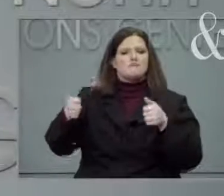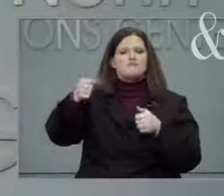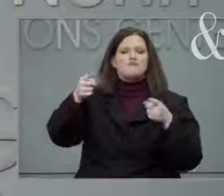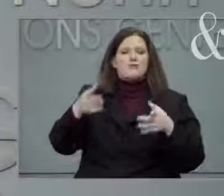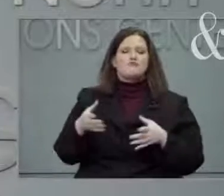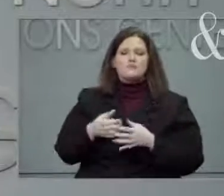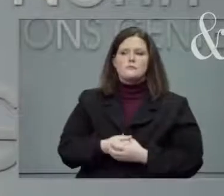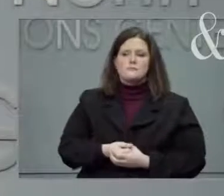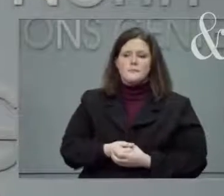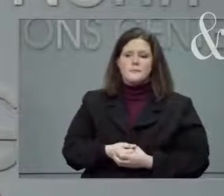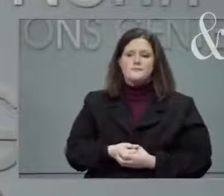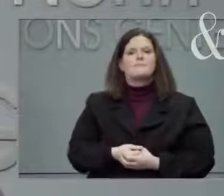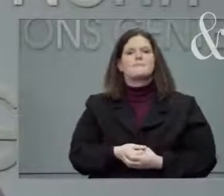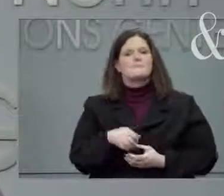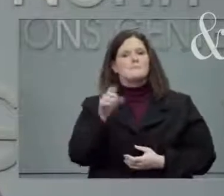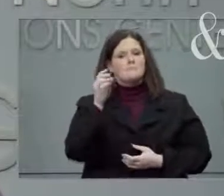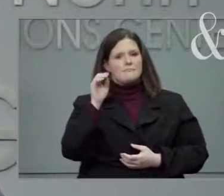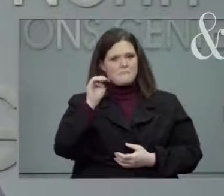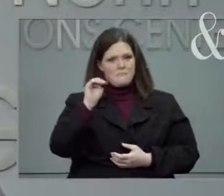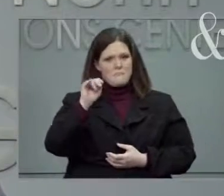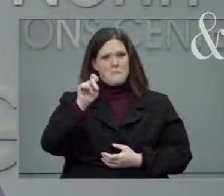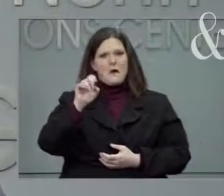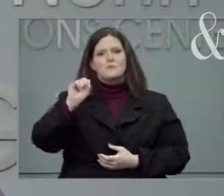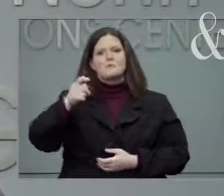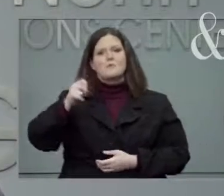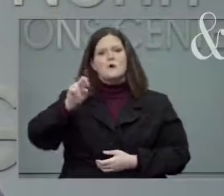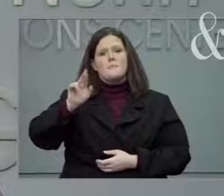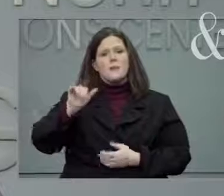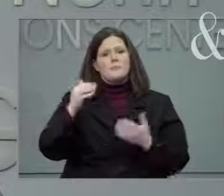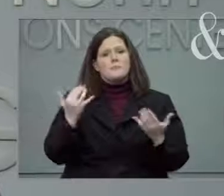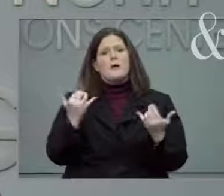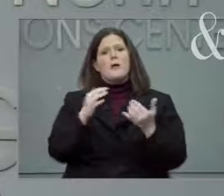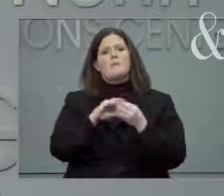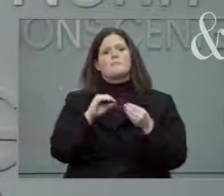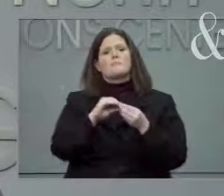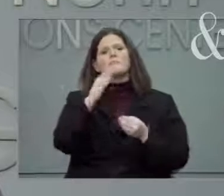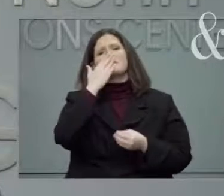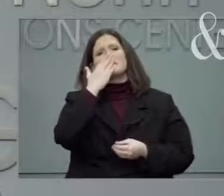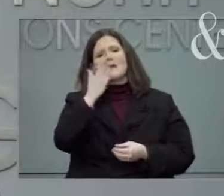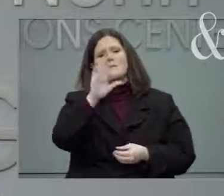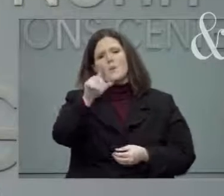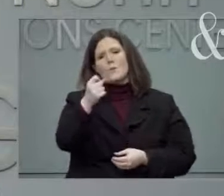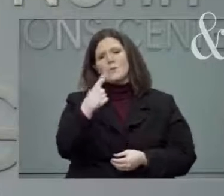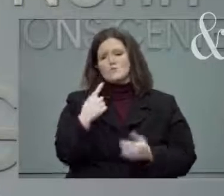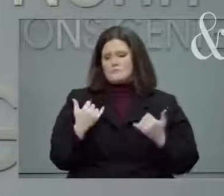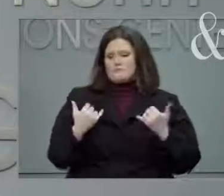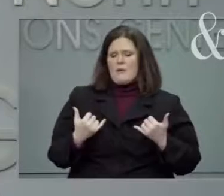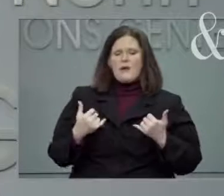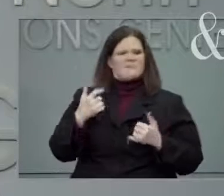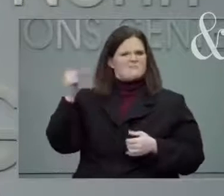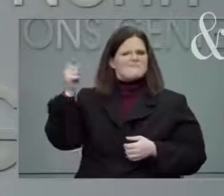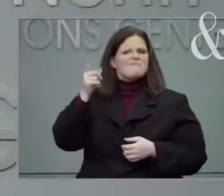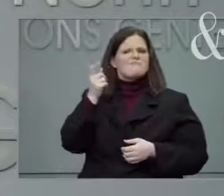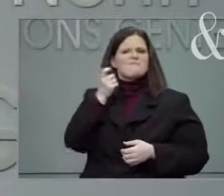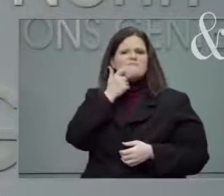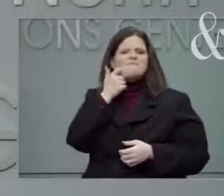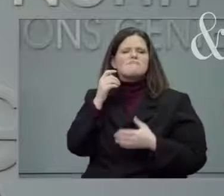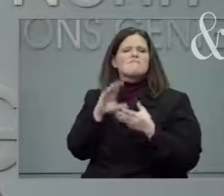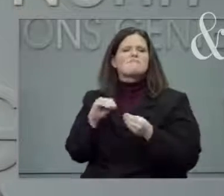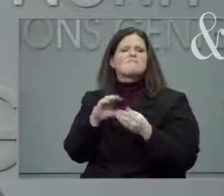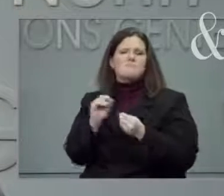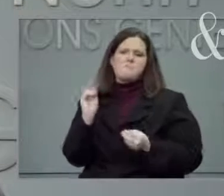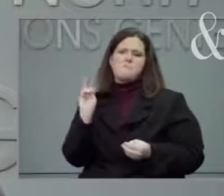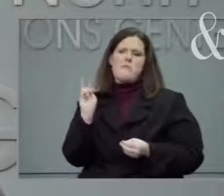Yes, thank you for that question. And at this point in time, as Madam Secretary and the governor have noted, supply